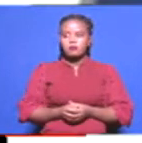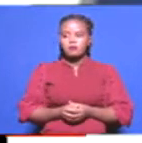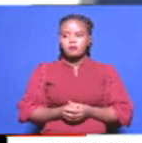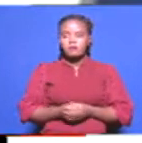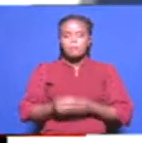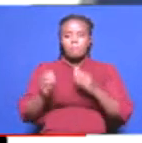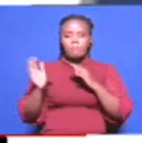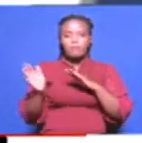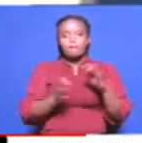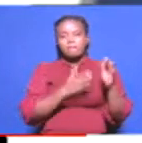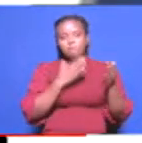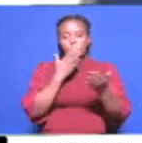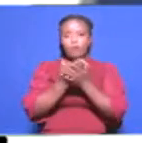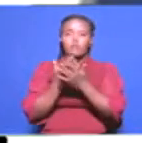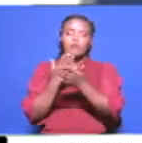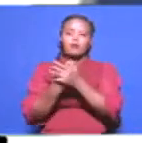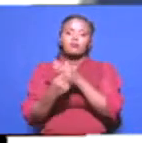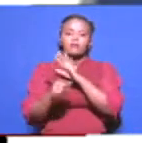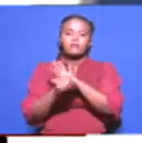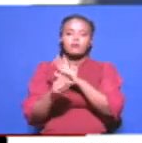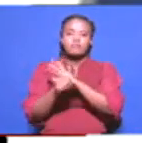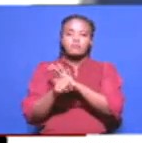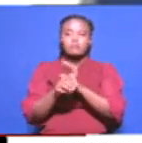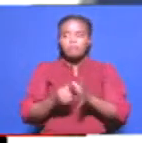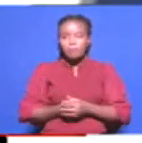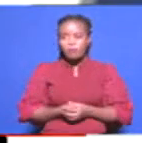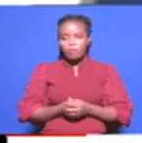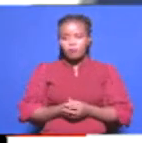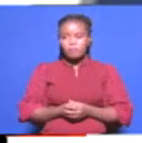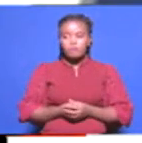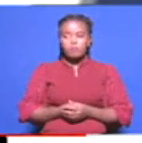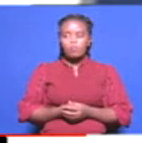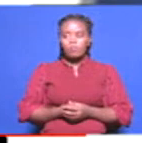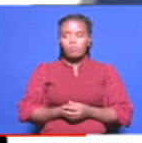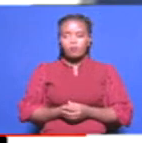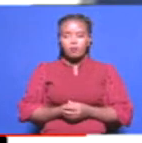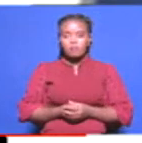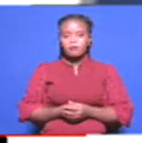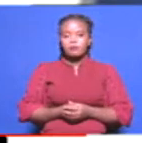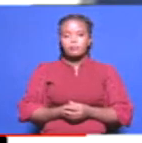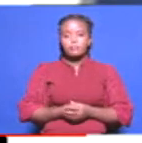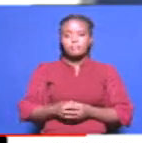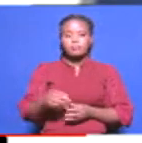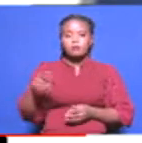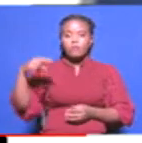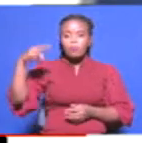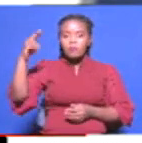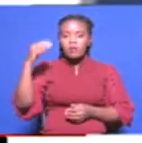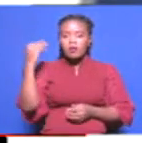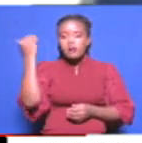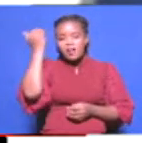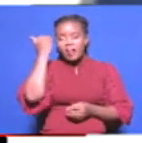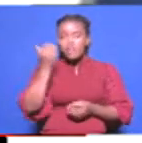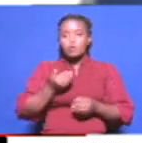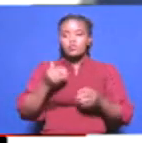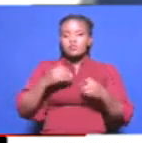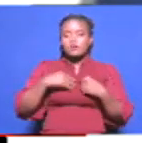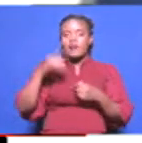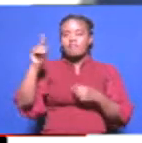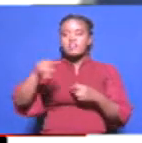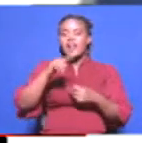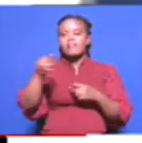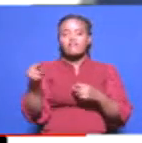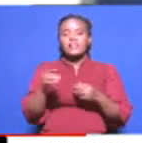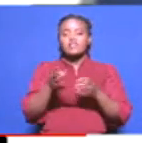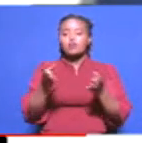Thank you, Jerotich Kiprono, for that report. Now, along the corridors of justice, the High Court has nullified a requirement that